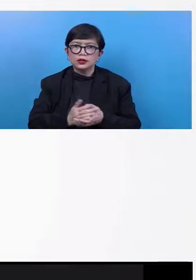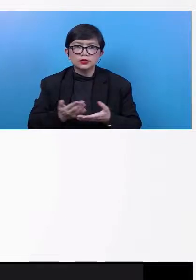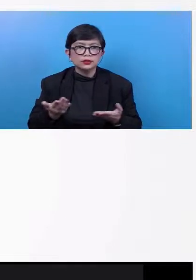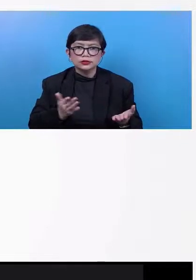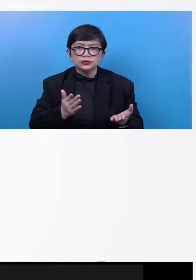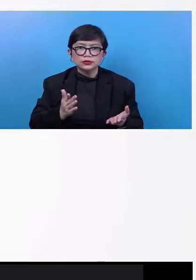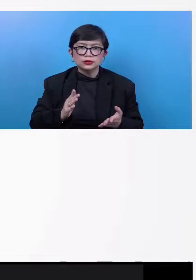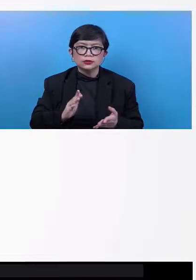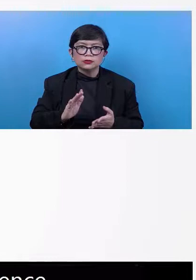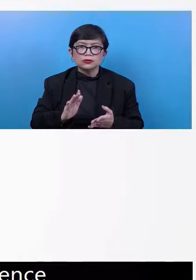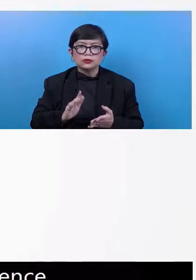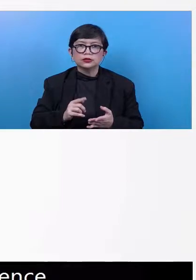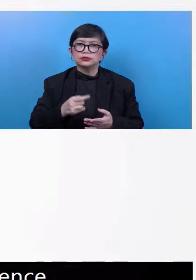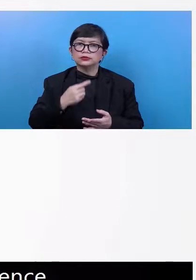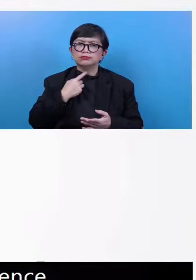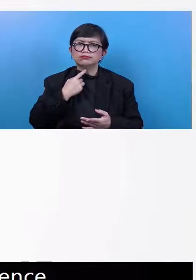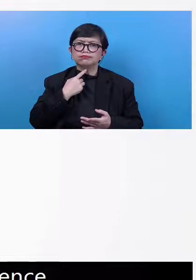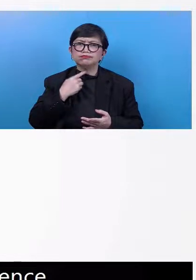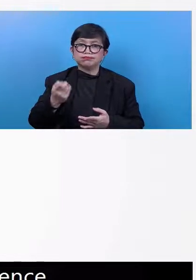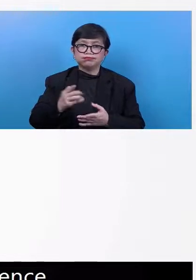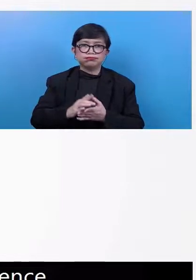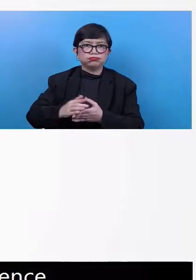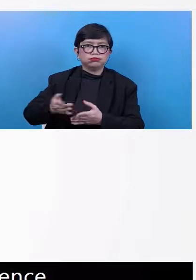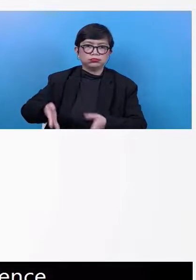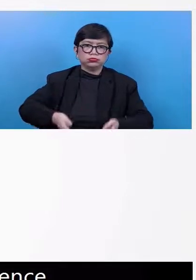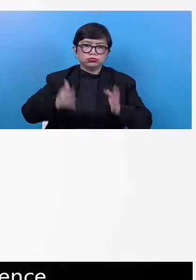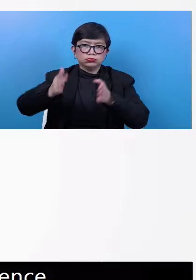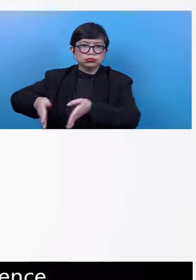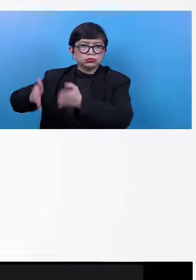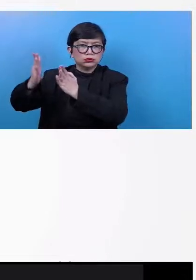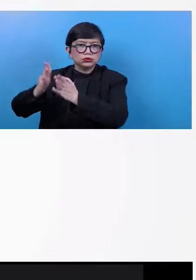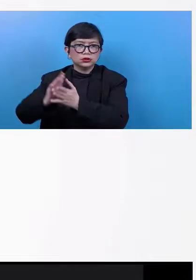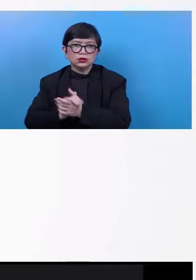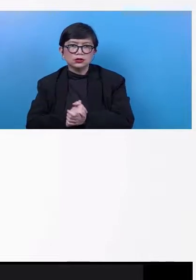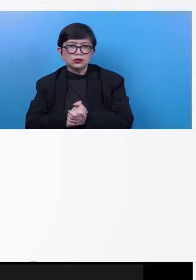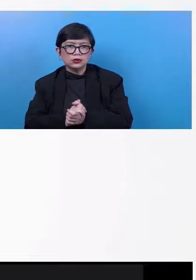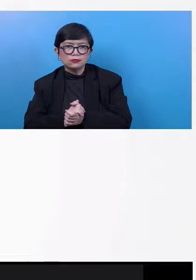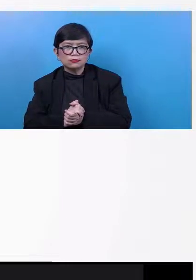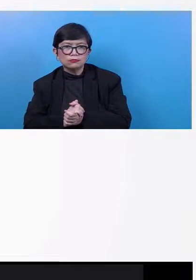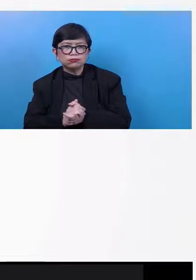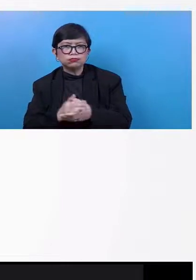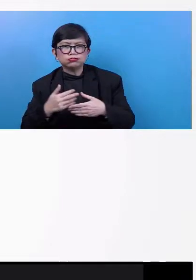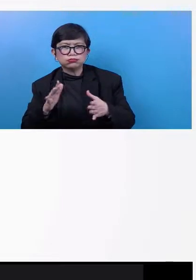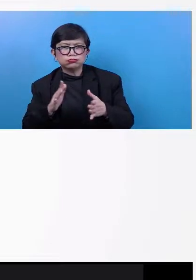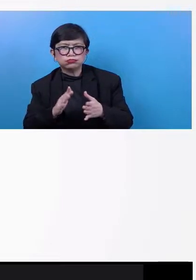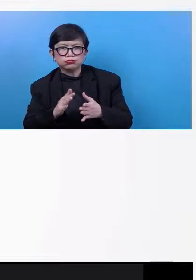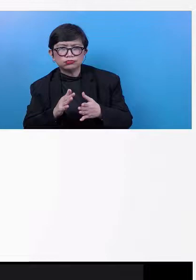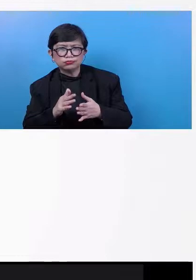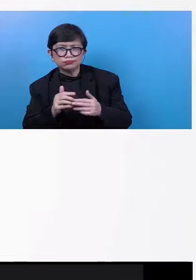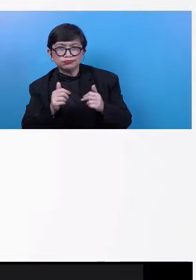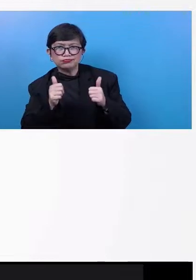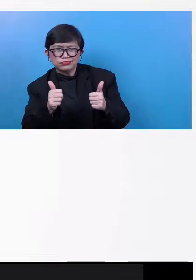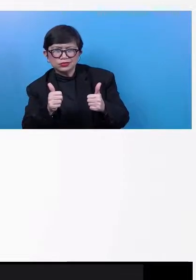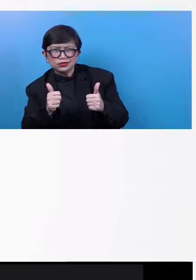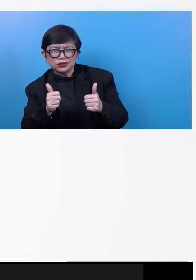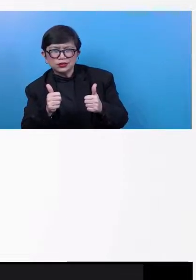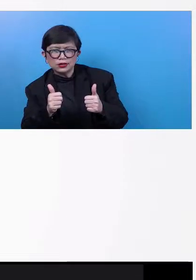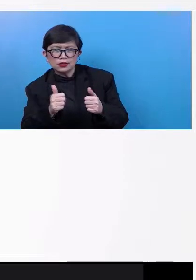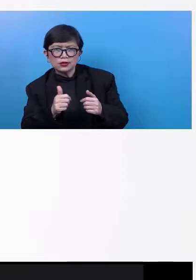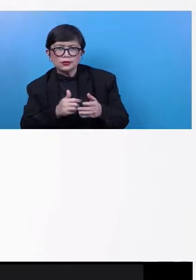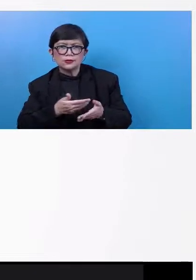difficult or easy to recover. And we need alternative and contingent